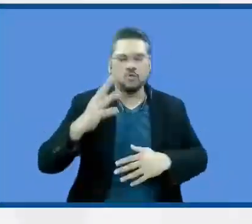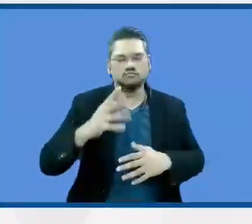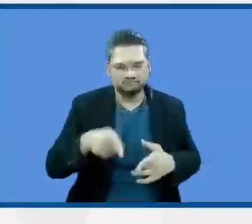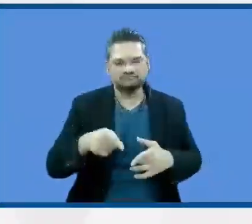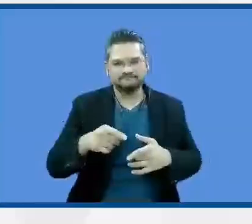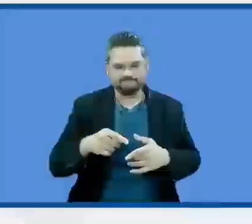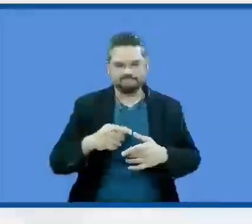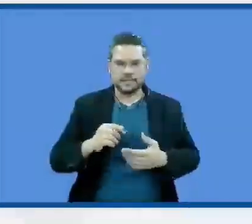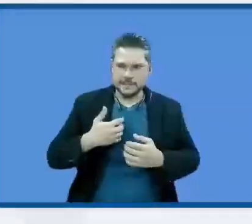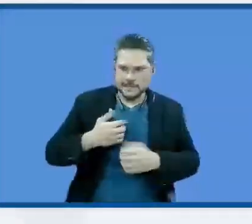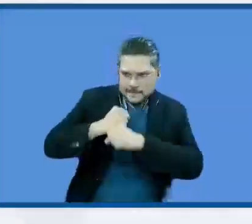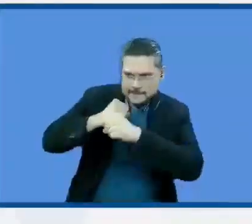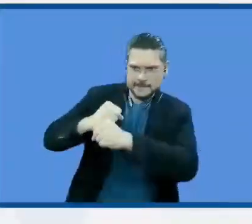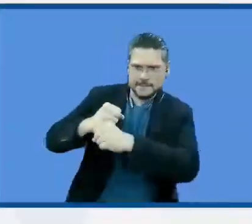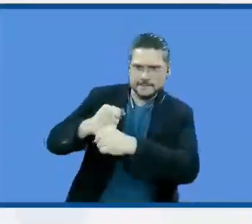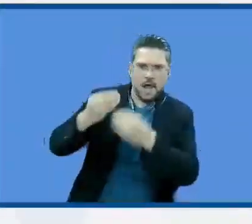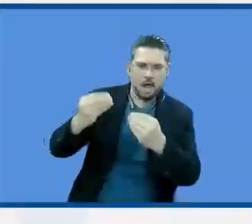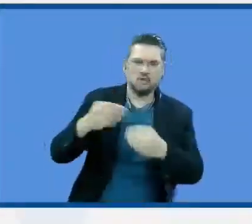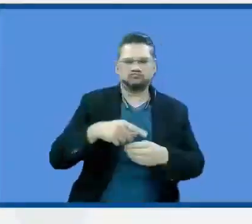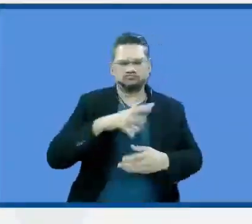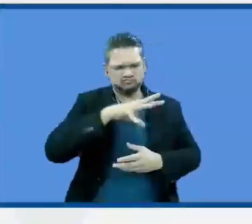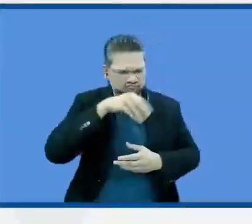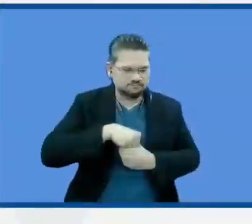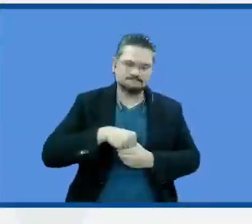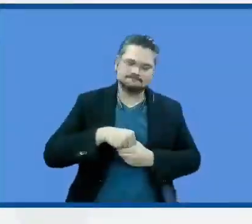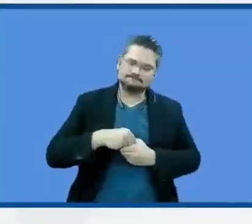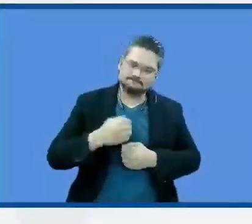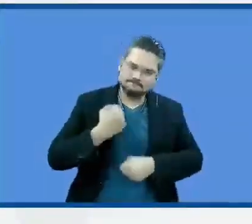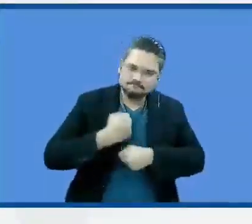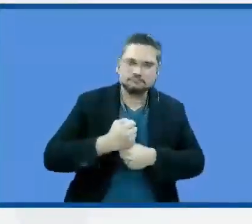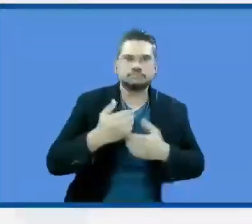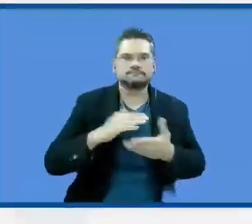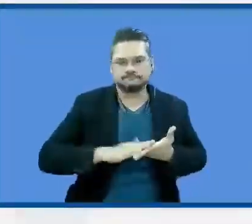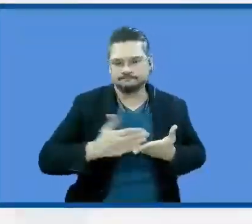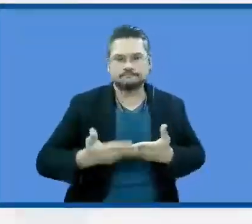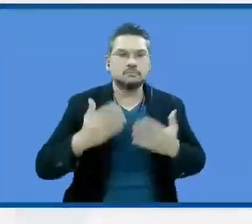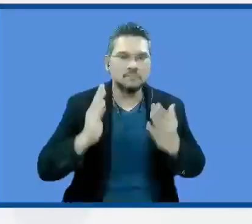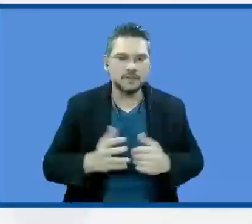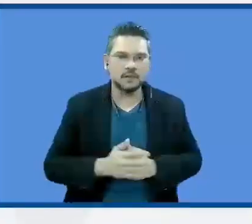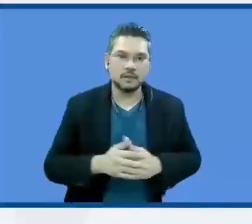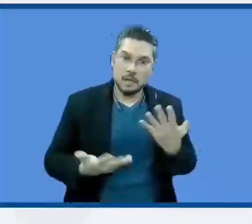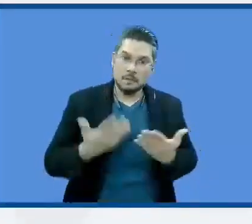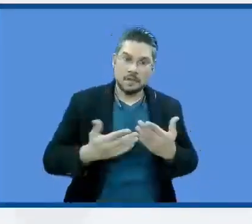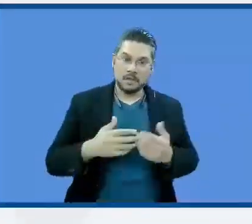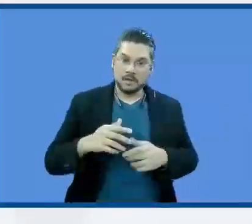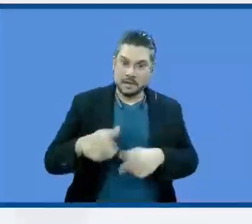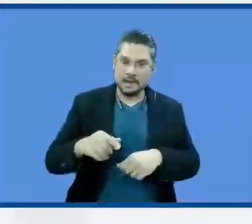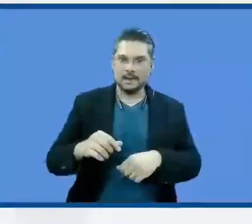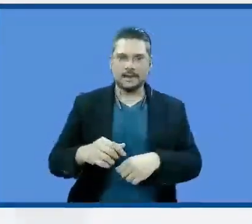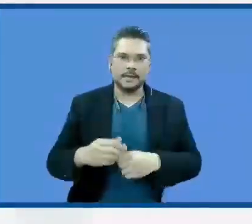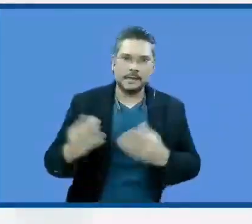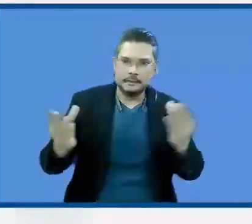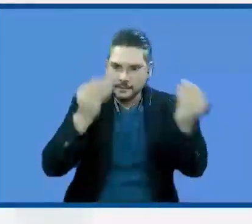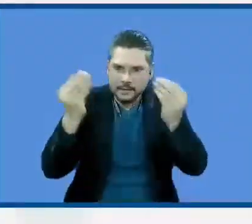resilience as well. And just like countries rely on the military and humanitarian workforce during emergencies,